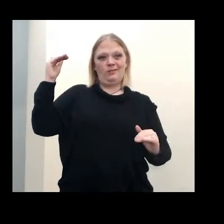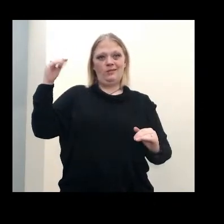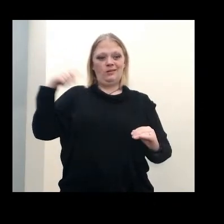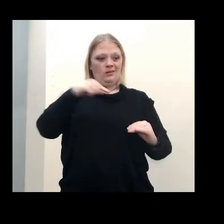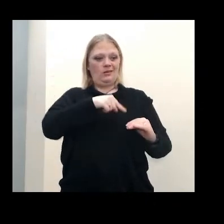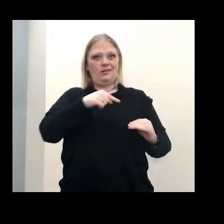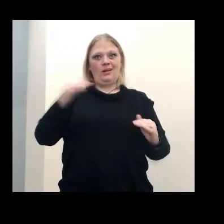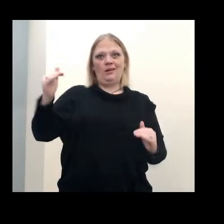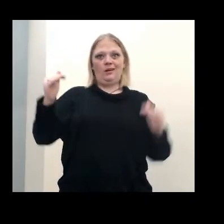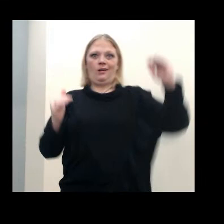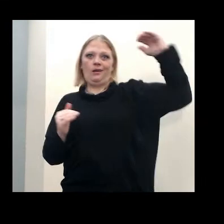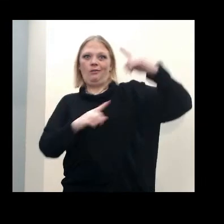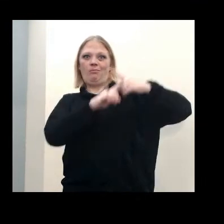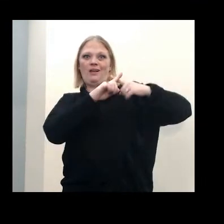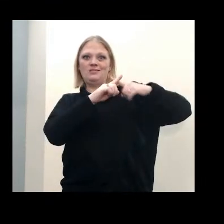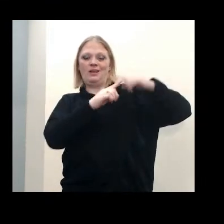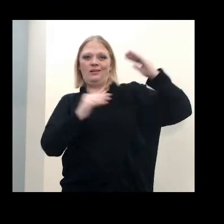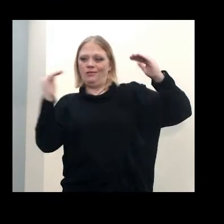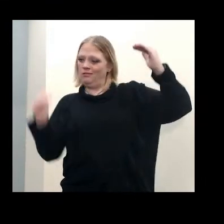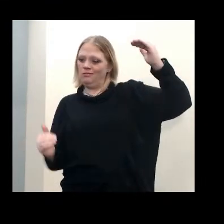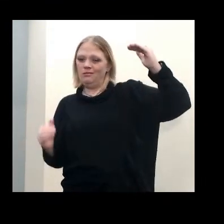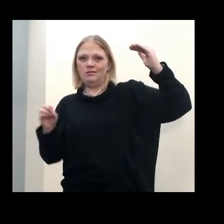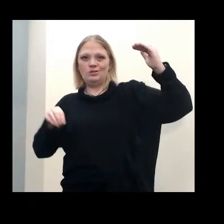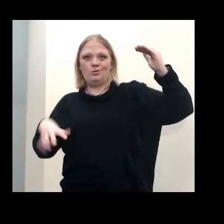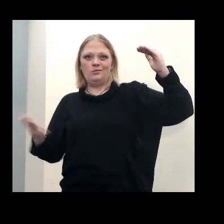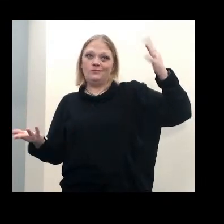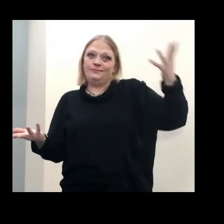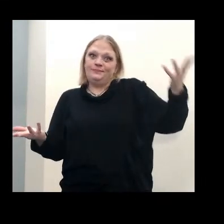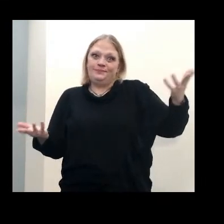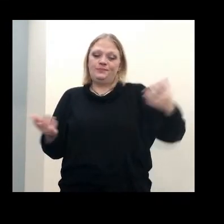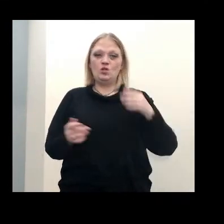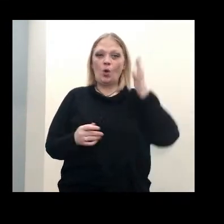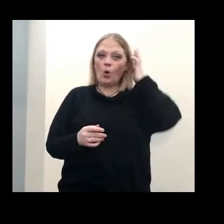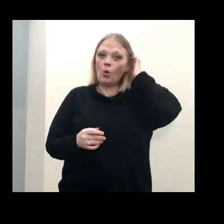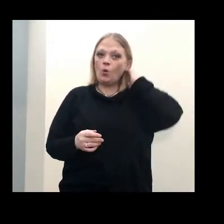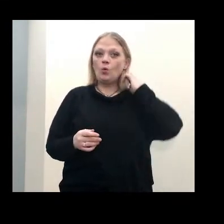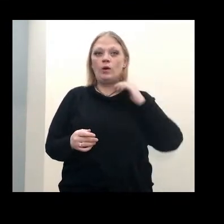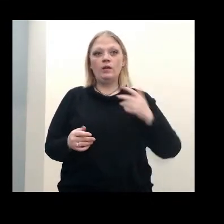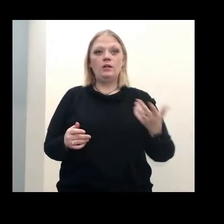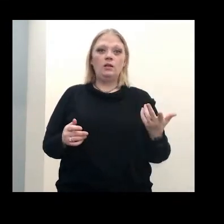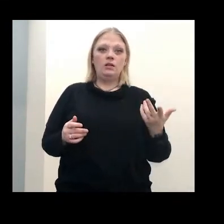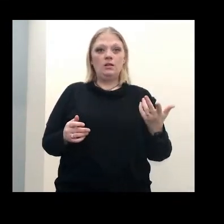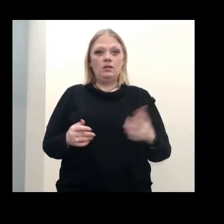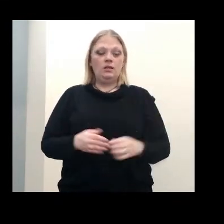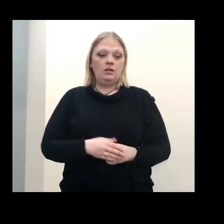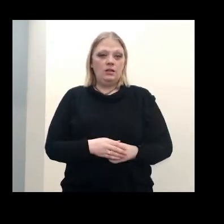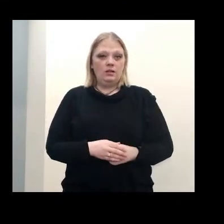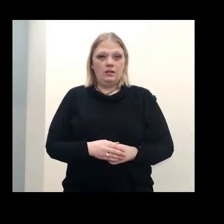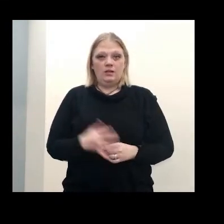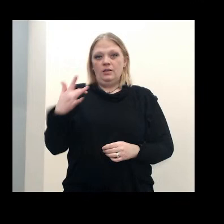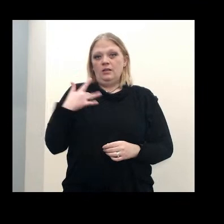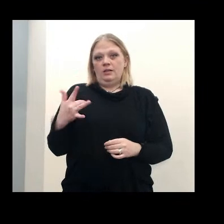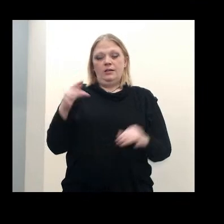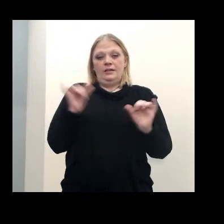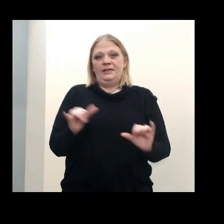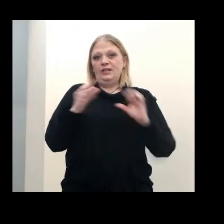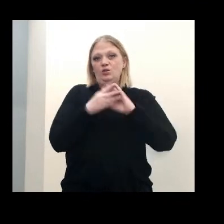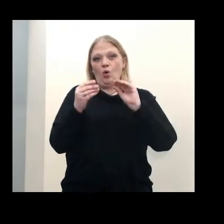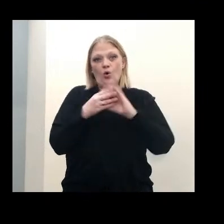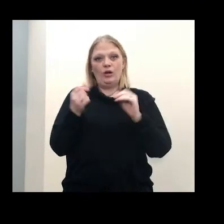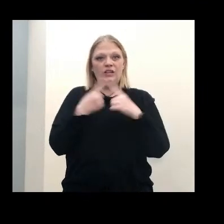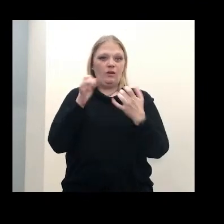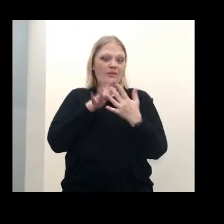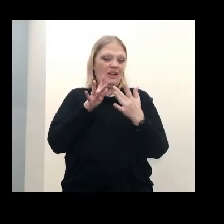positive compared to the population that are actually working in the schools. So, and then the typical stories that we're hearing from our